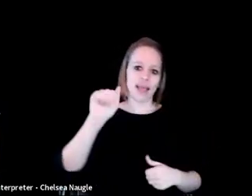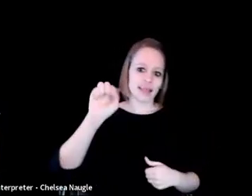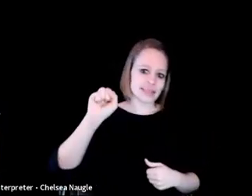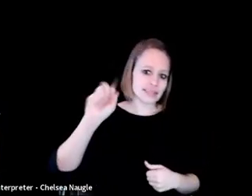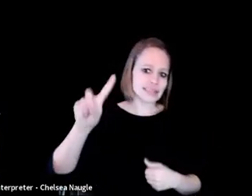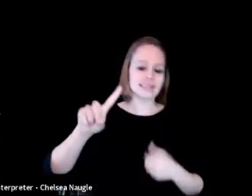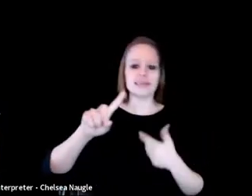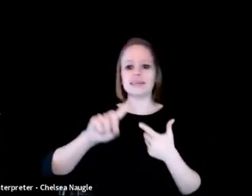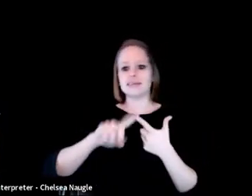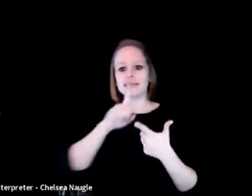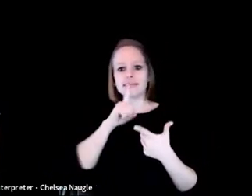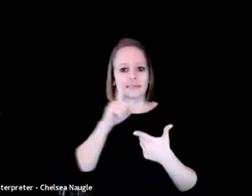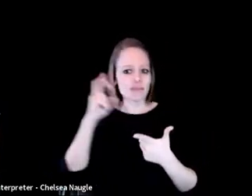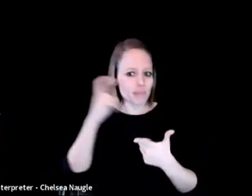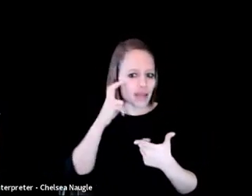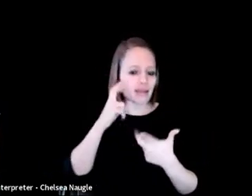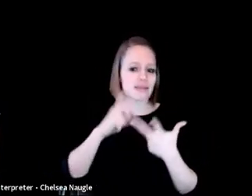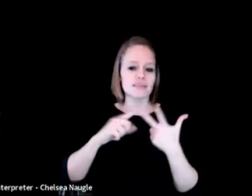resource list.